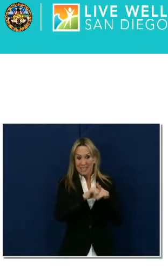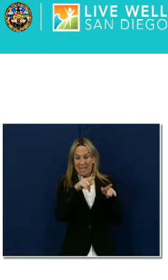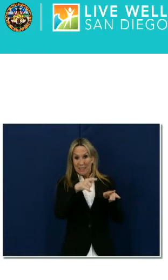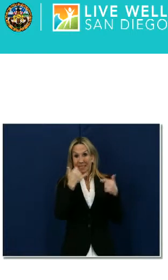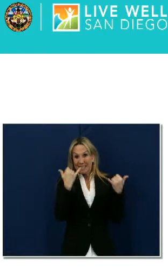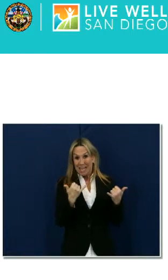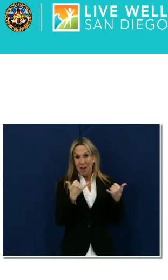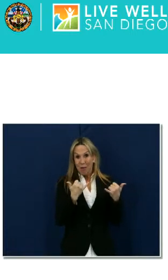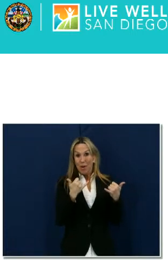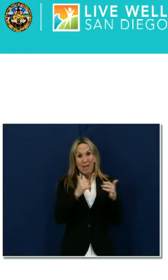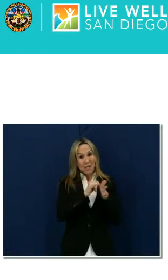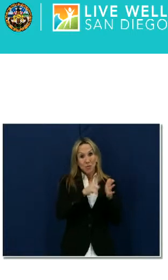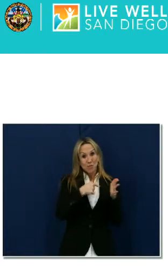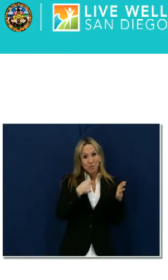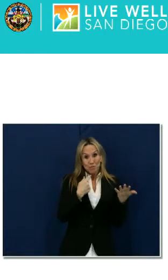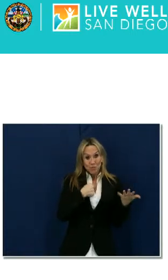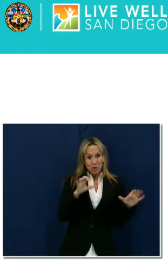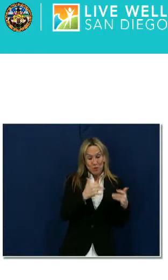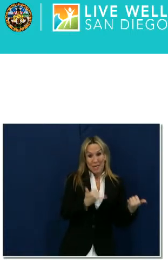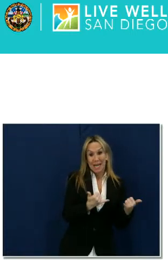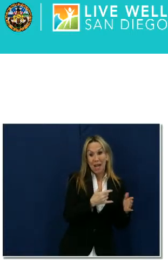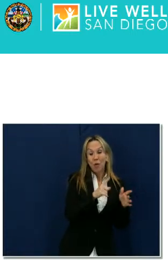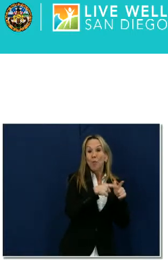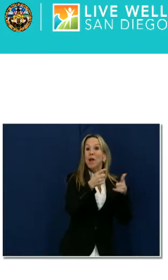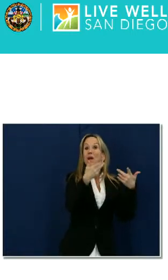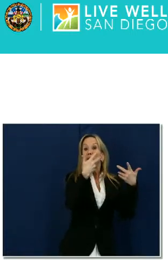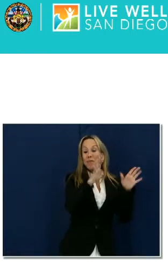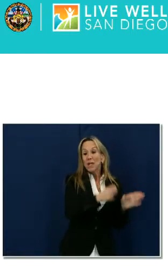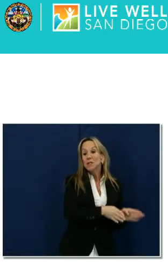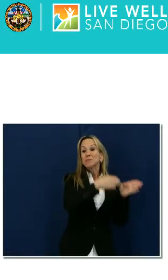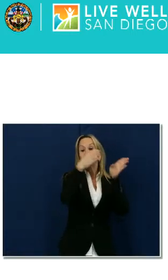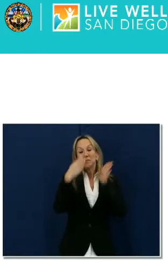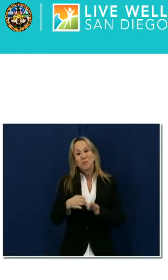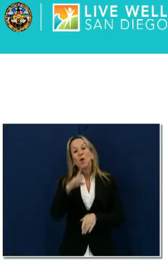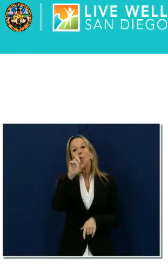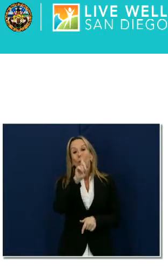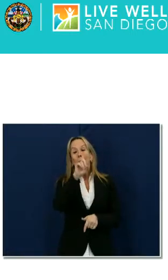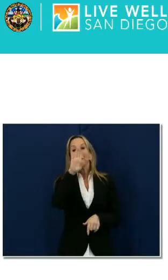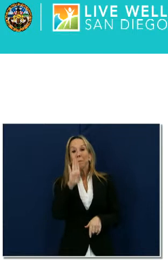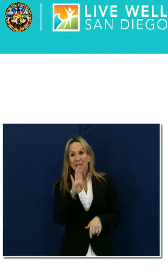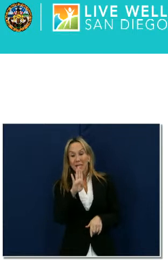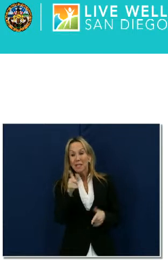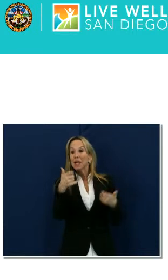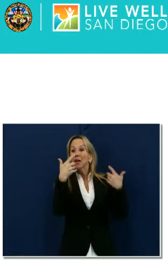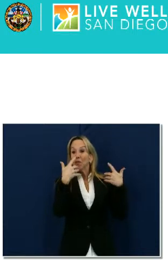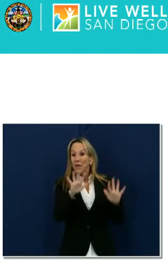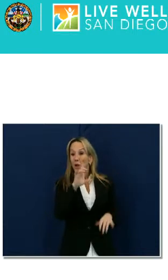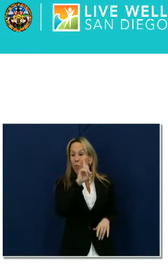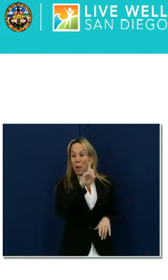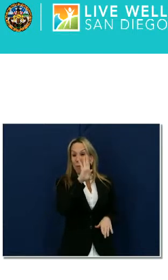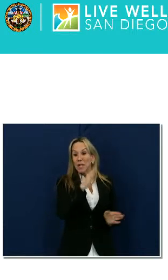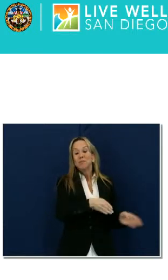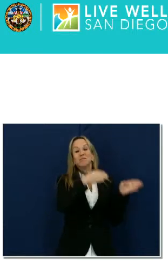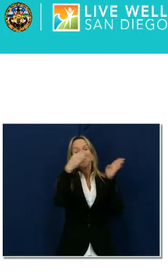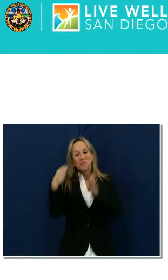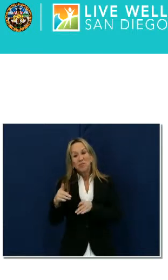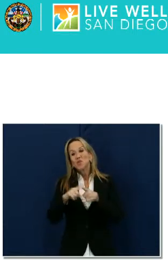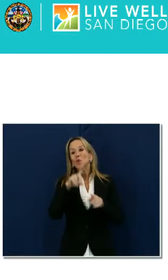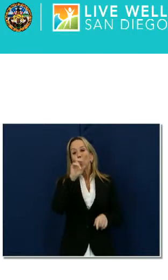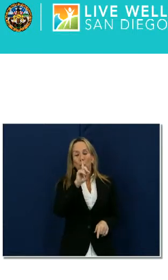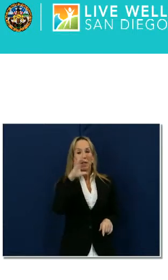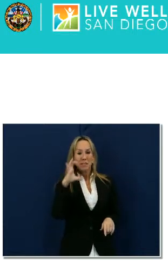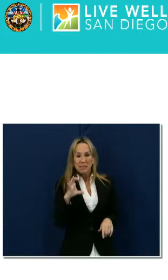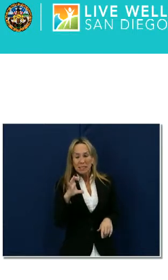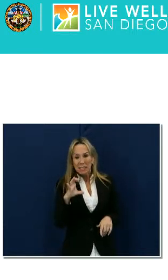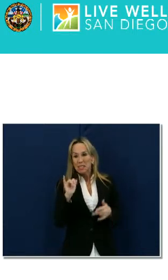go to 1B, essential critical infrastructure workers. You complete 1B, you go to 1C, adults with high-risk medical conditions